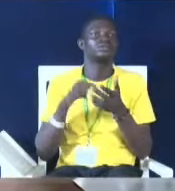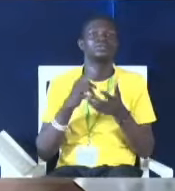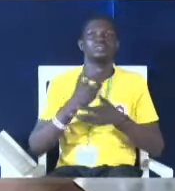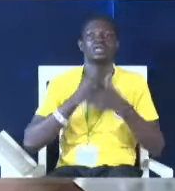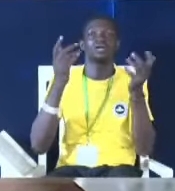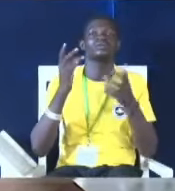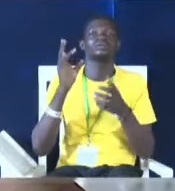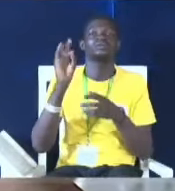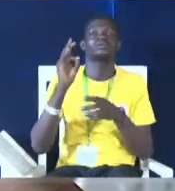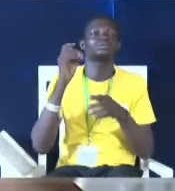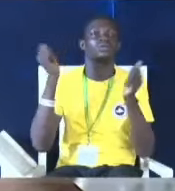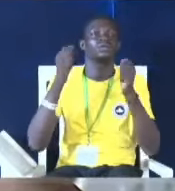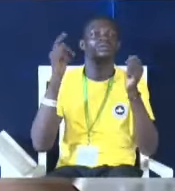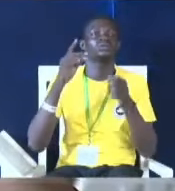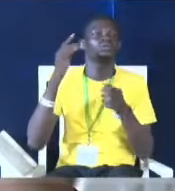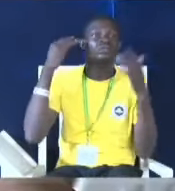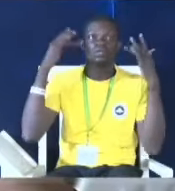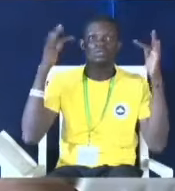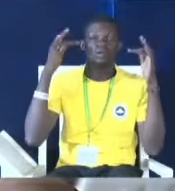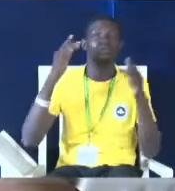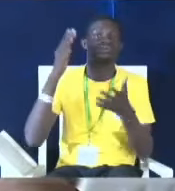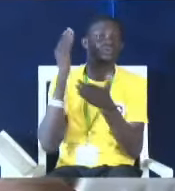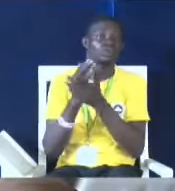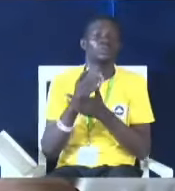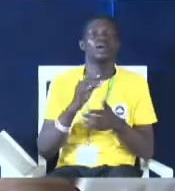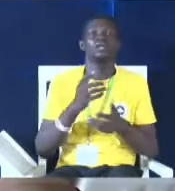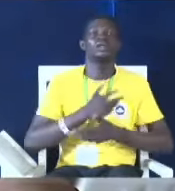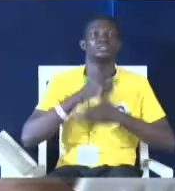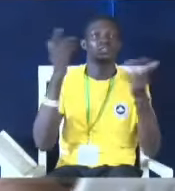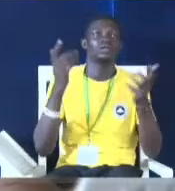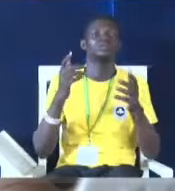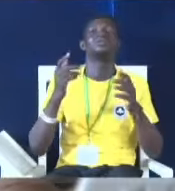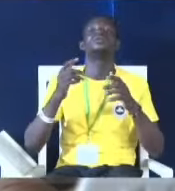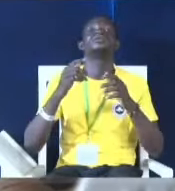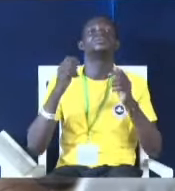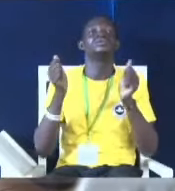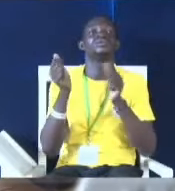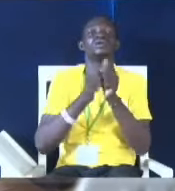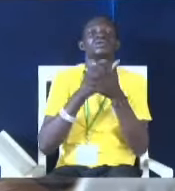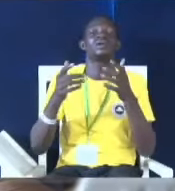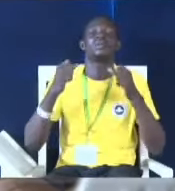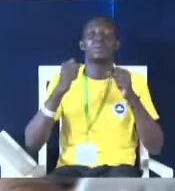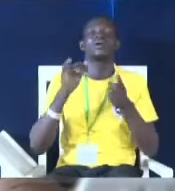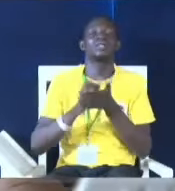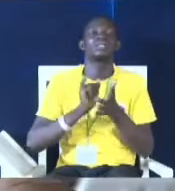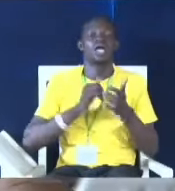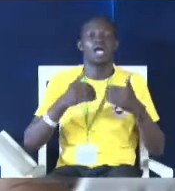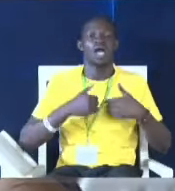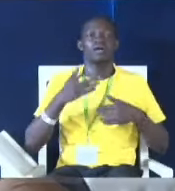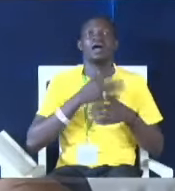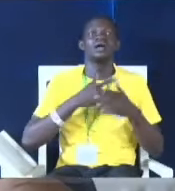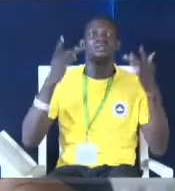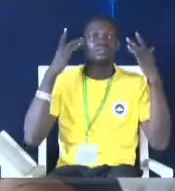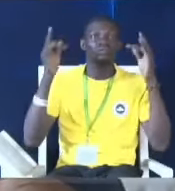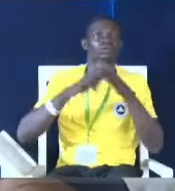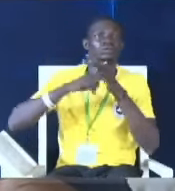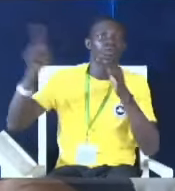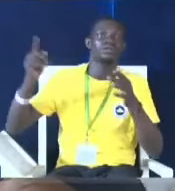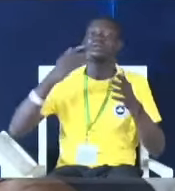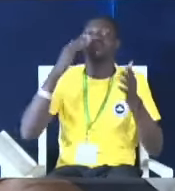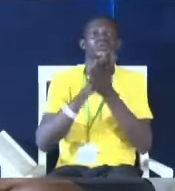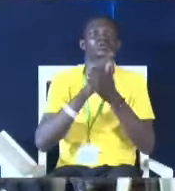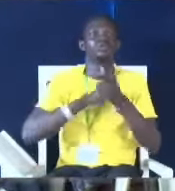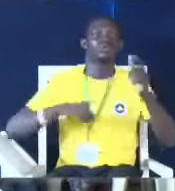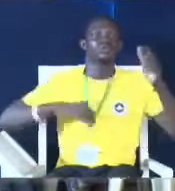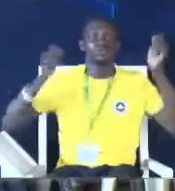7 hallelujah, the noise will vanish. And I shouted the noise with every power I have, and the noise vanished. Praise